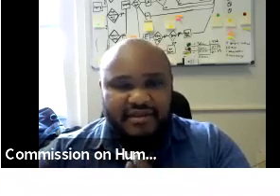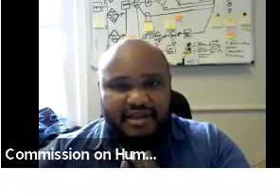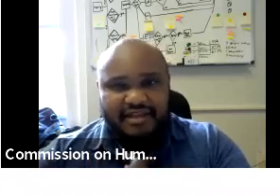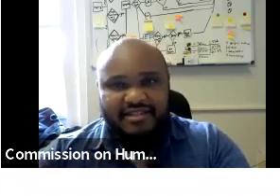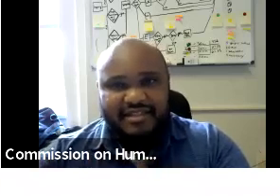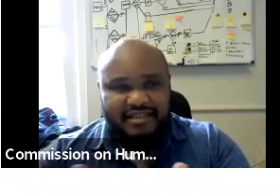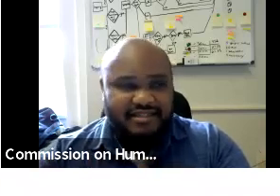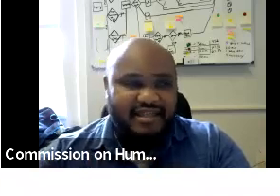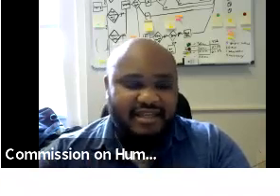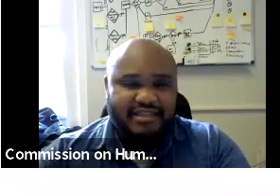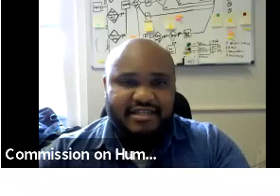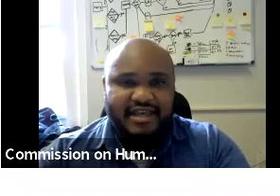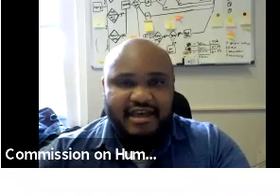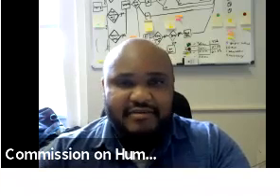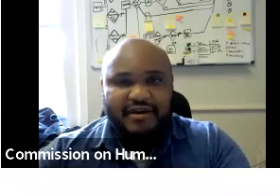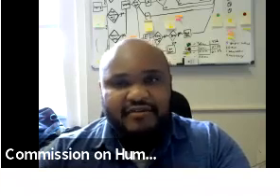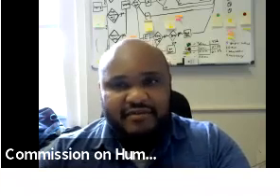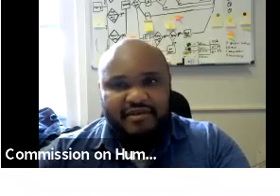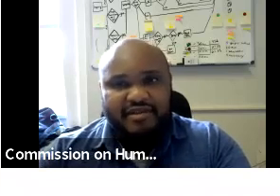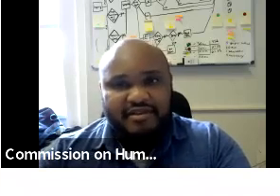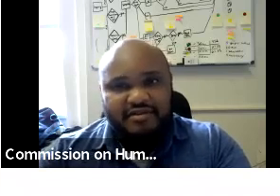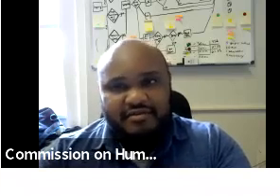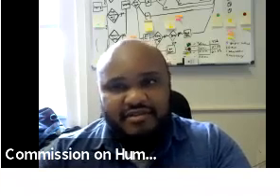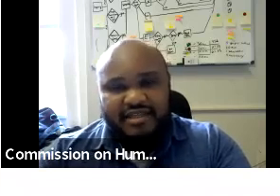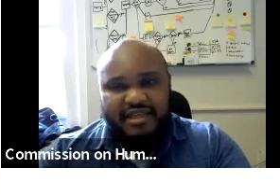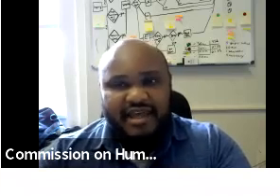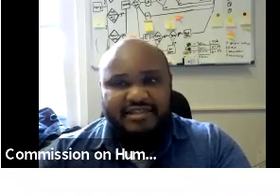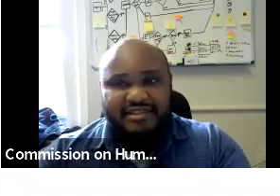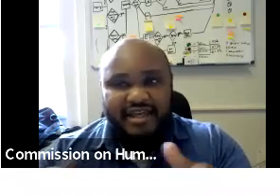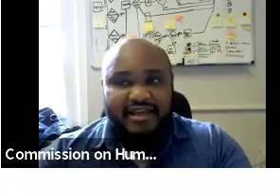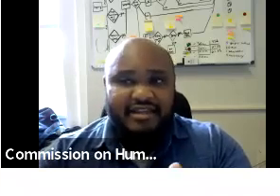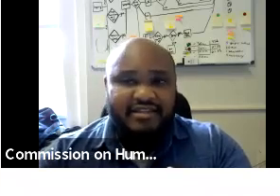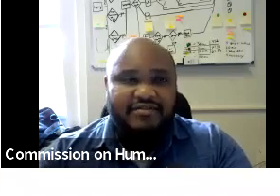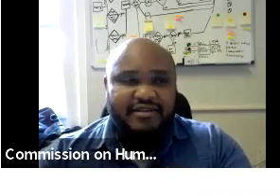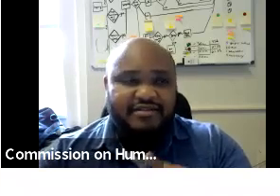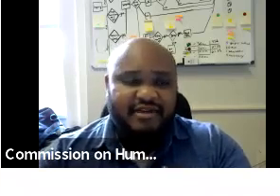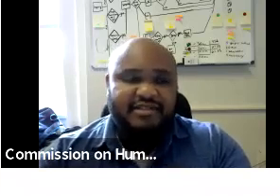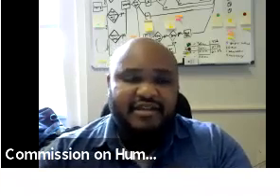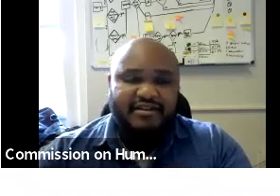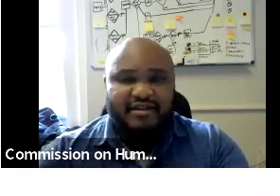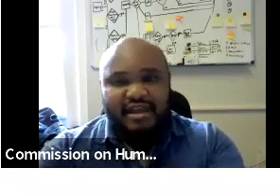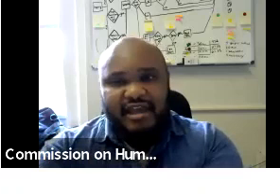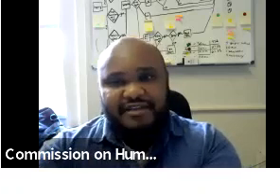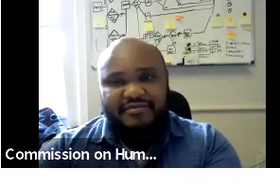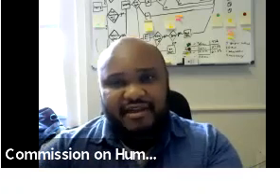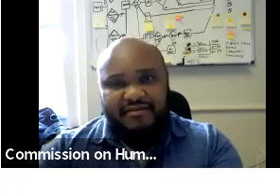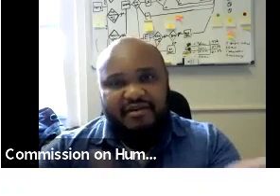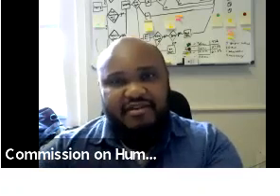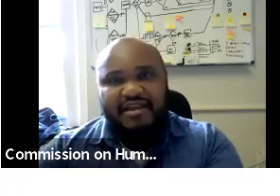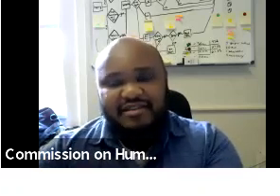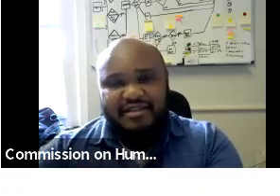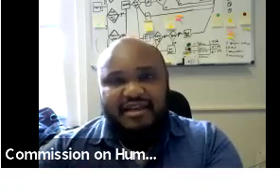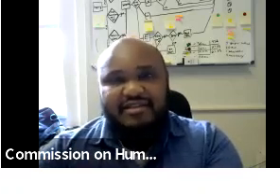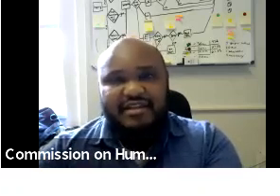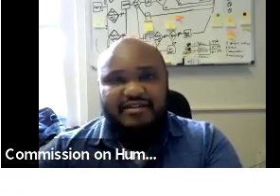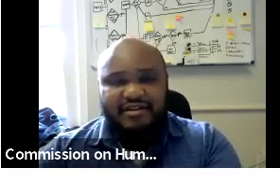know because sex is part of what we use as a society to construct gender. As we'll talk about in the